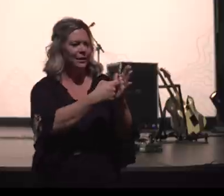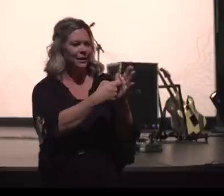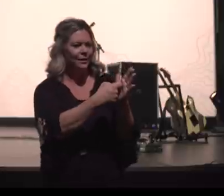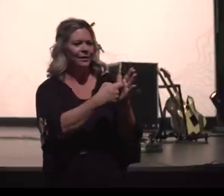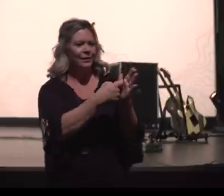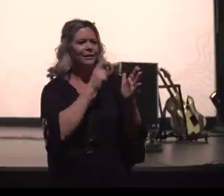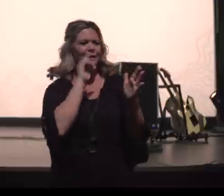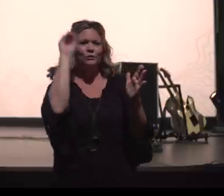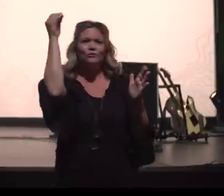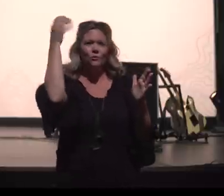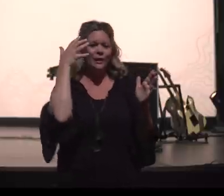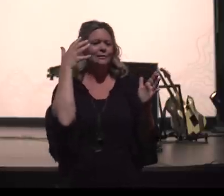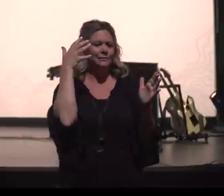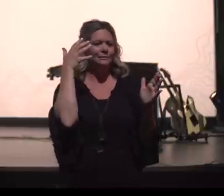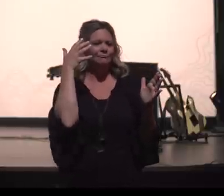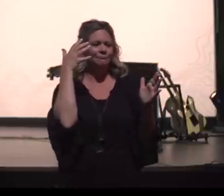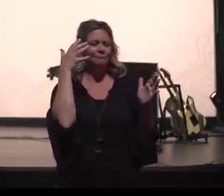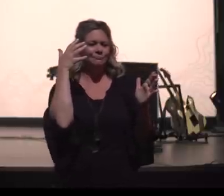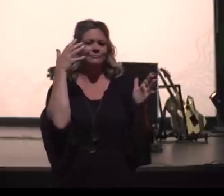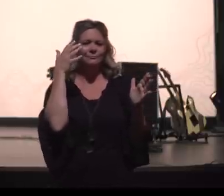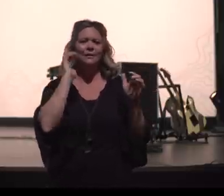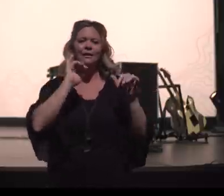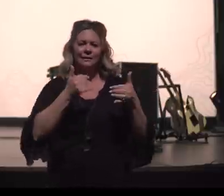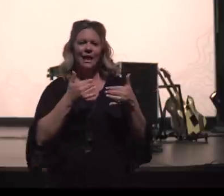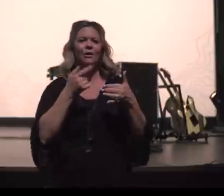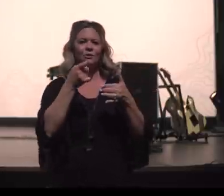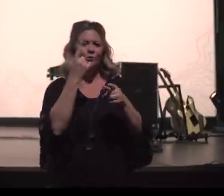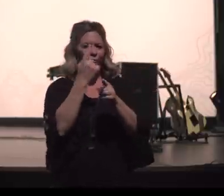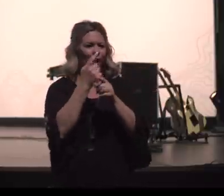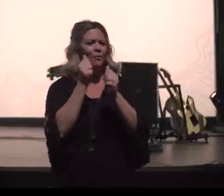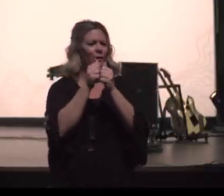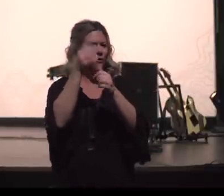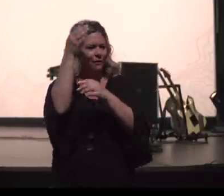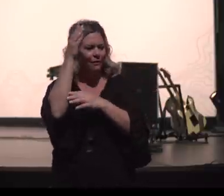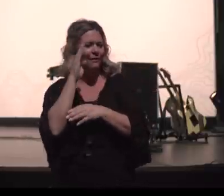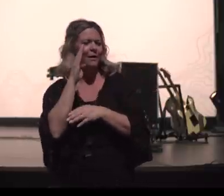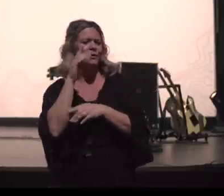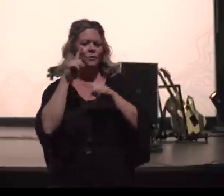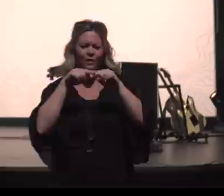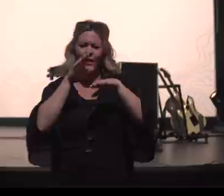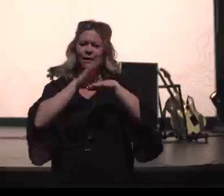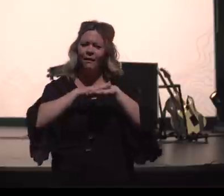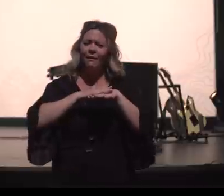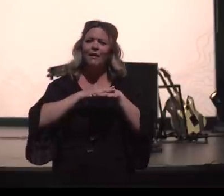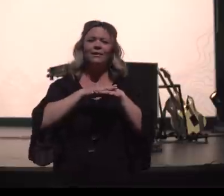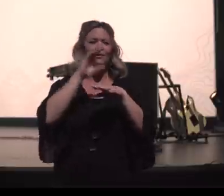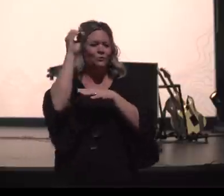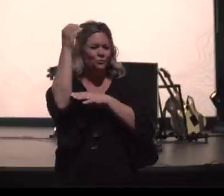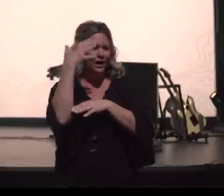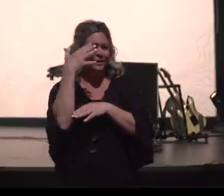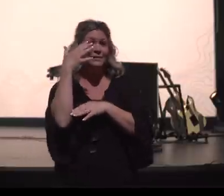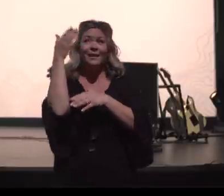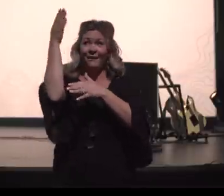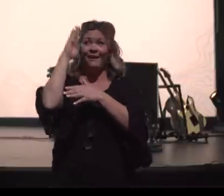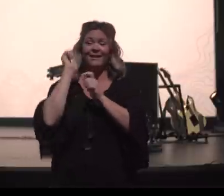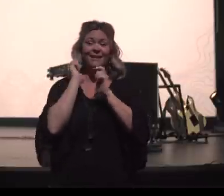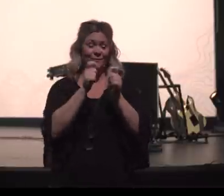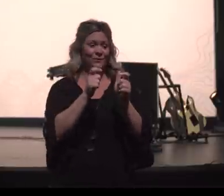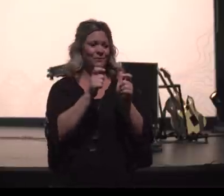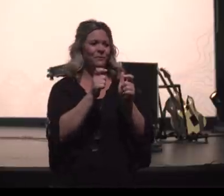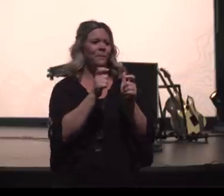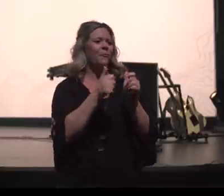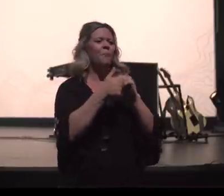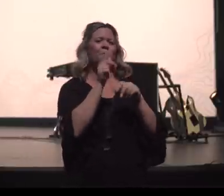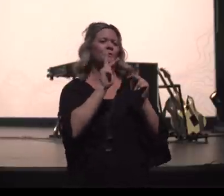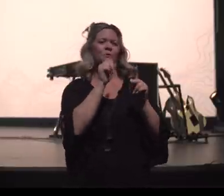give you is grace. That's how you're made right with God, is by relying on the grace that only Jesus can give you. Most people don't read the next two verses